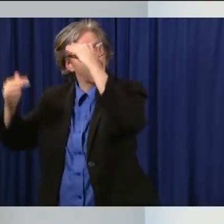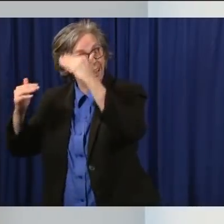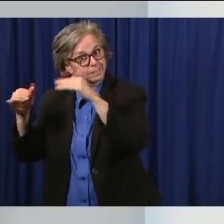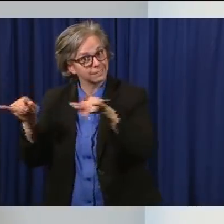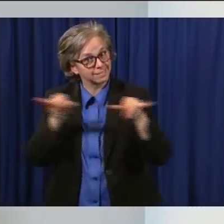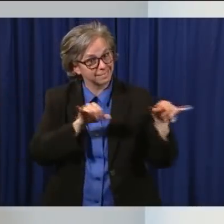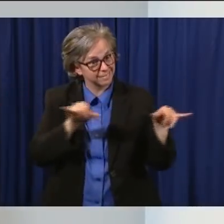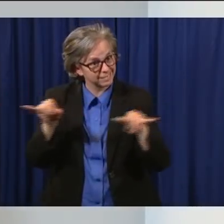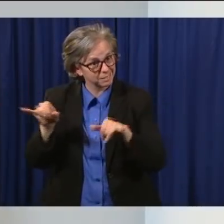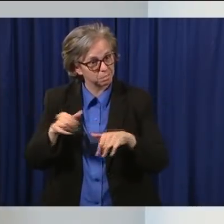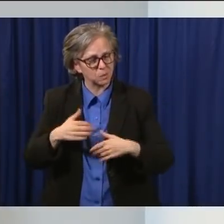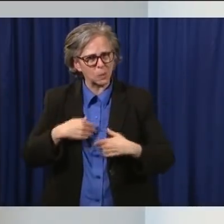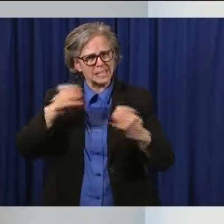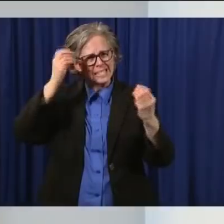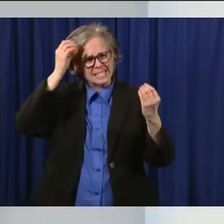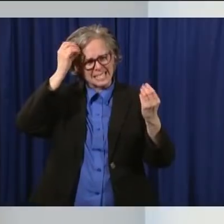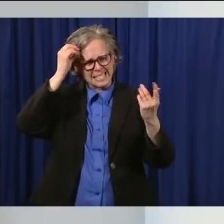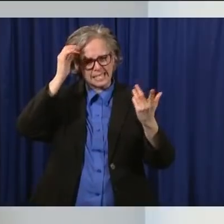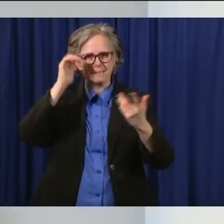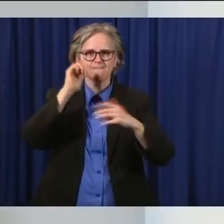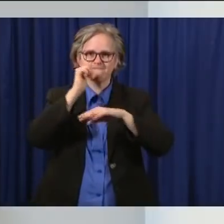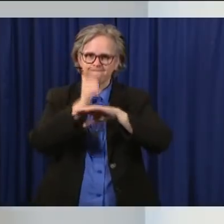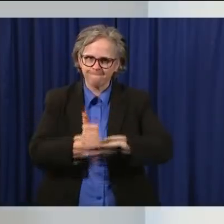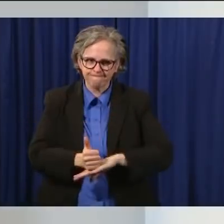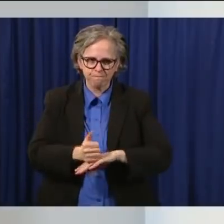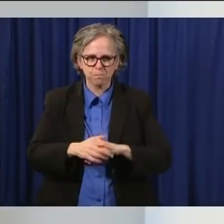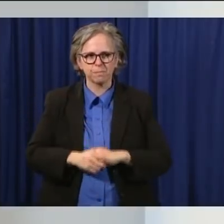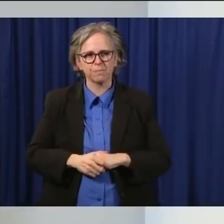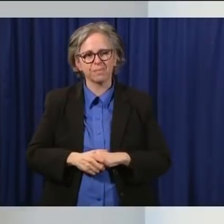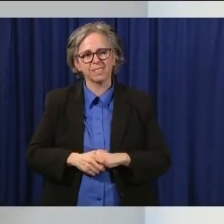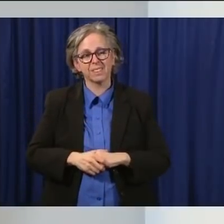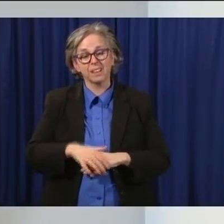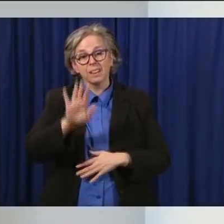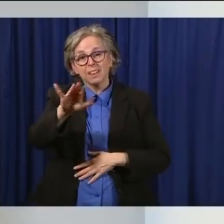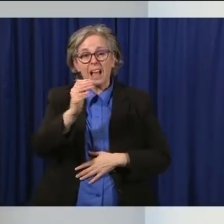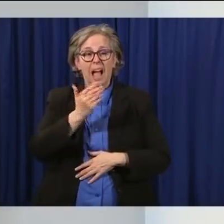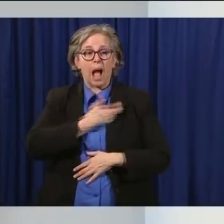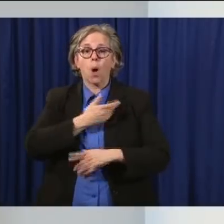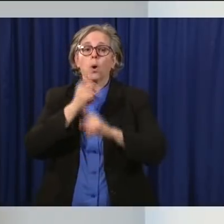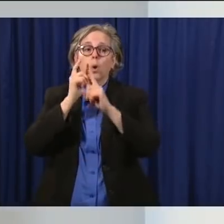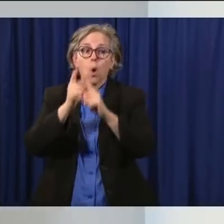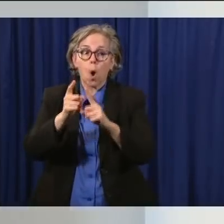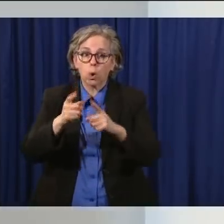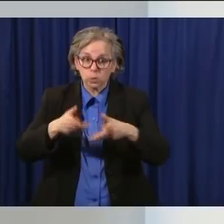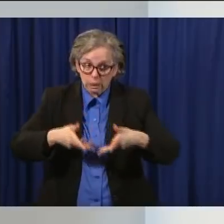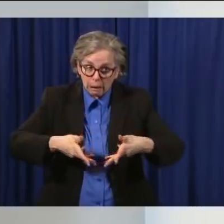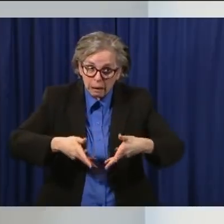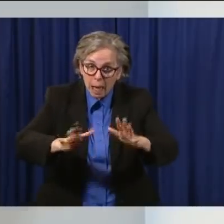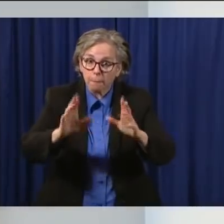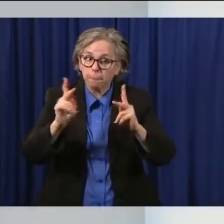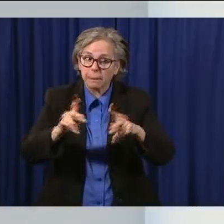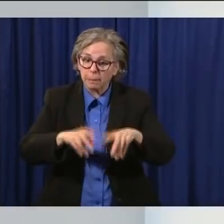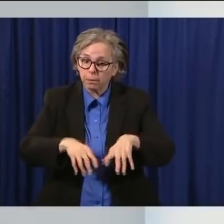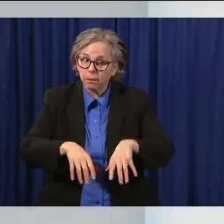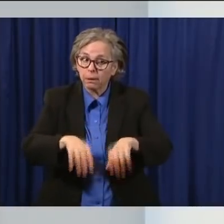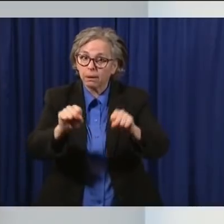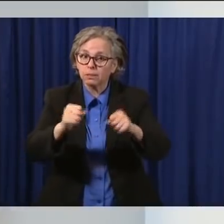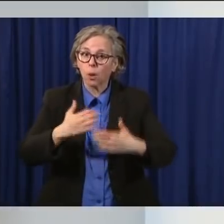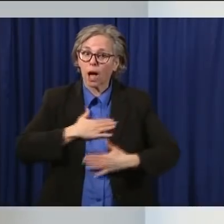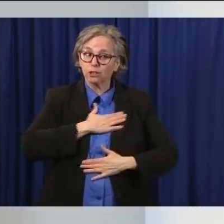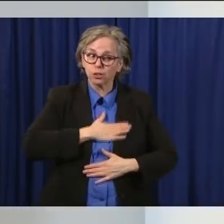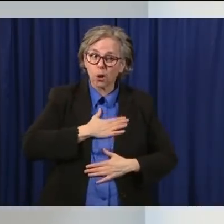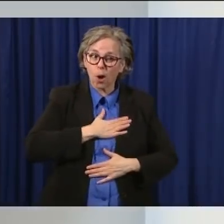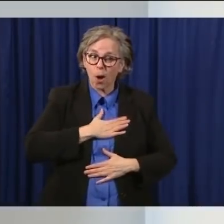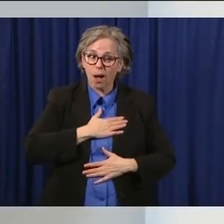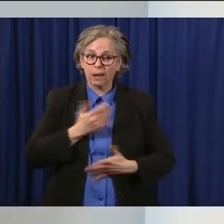do to try to allow people to do the things that they enjoy, like, for example, the skills training that we're talking about at the schools. Look, we want